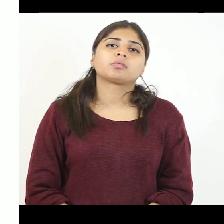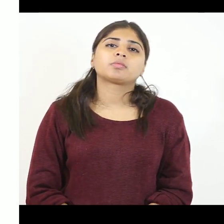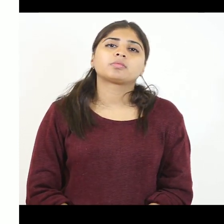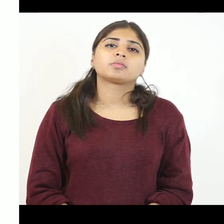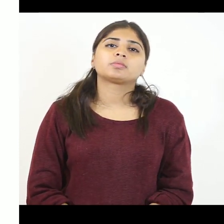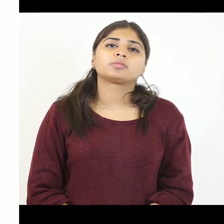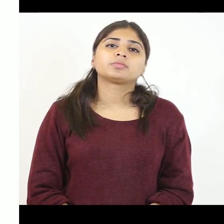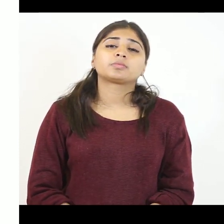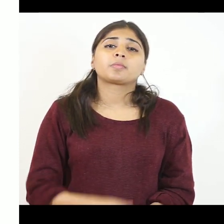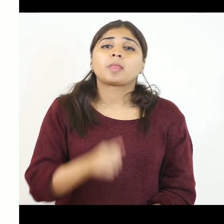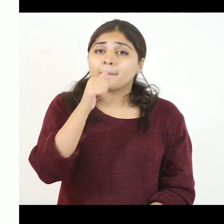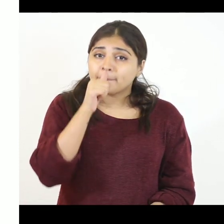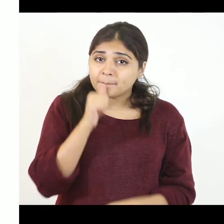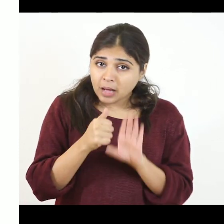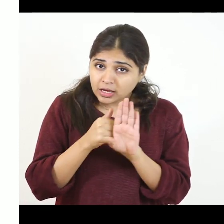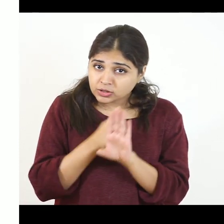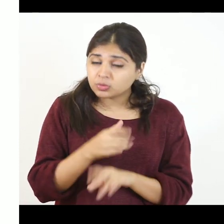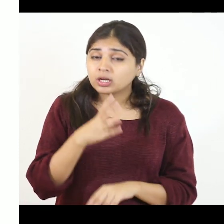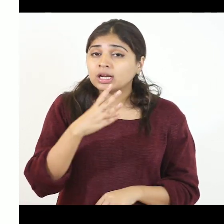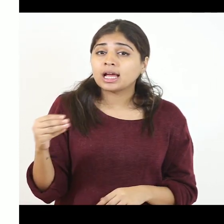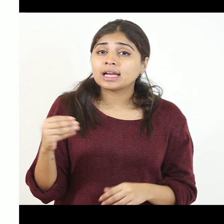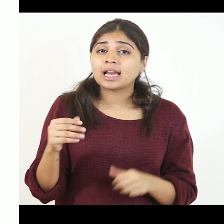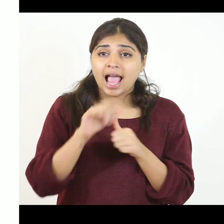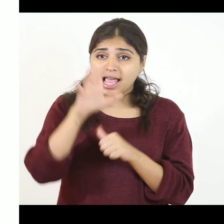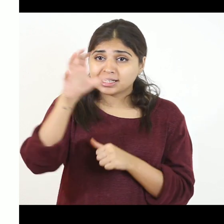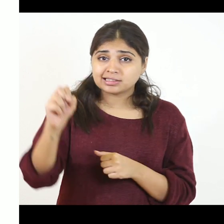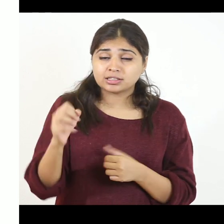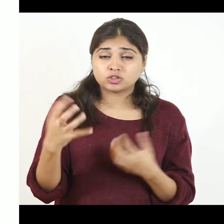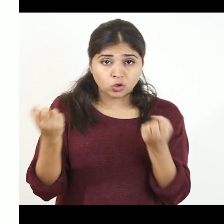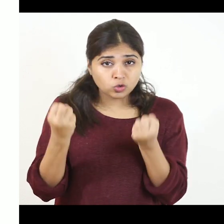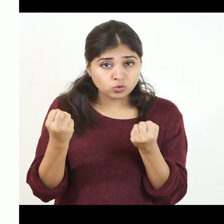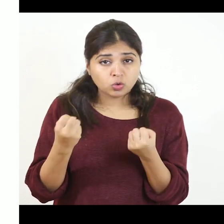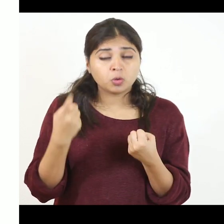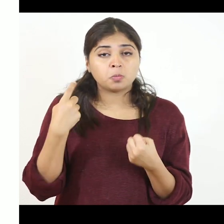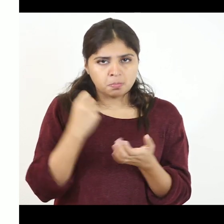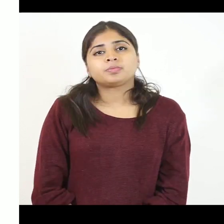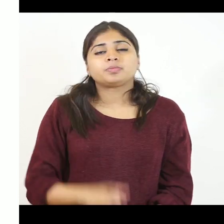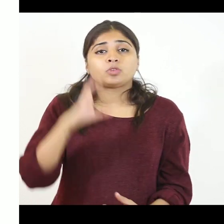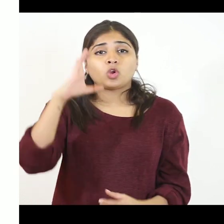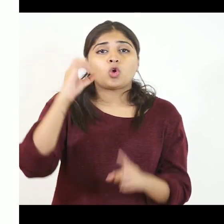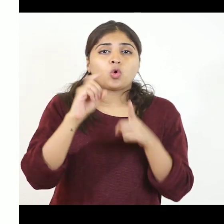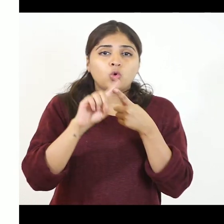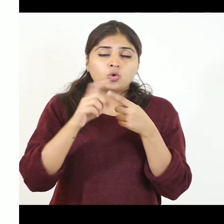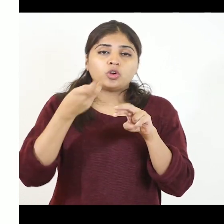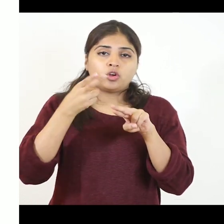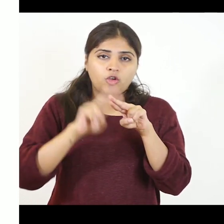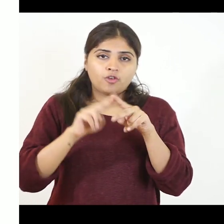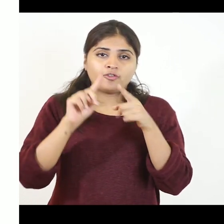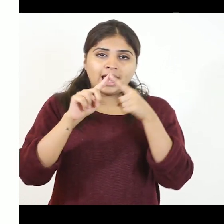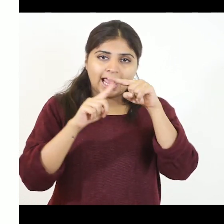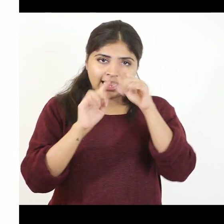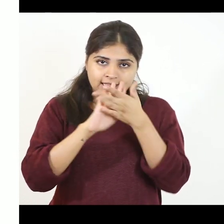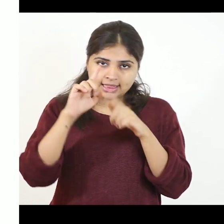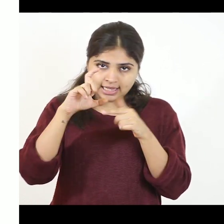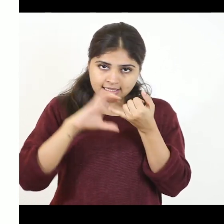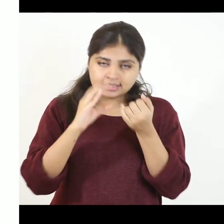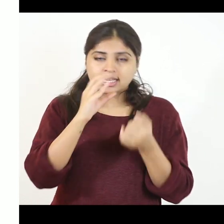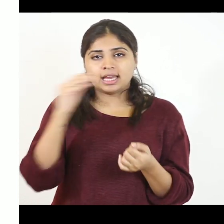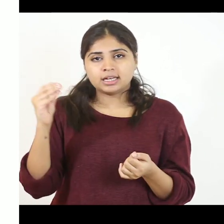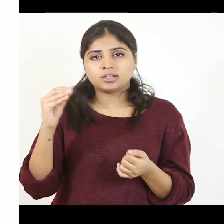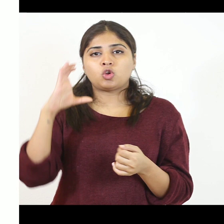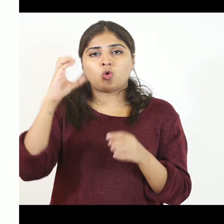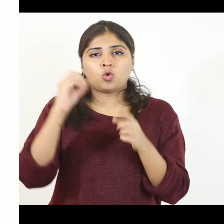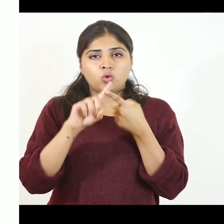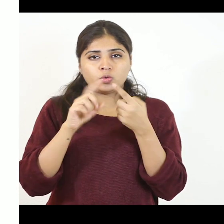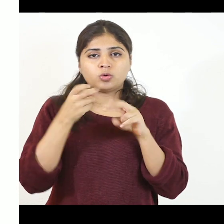Password and access control must be well defined for authorized internal person. Code of ethics and